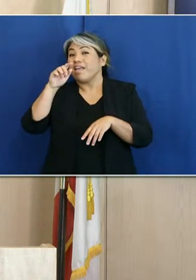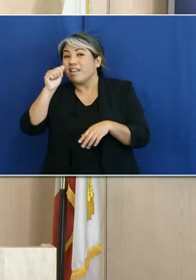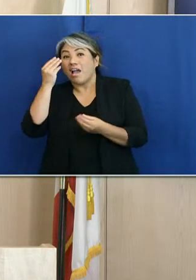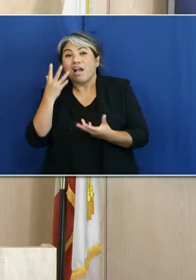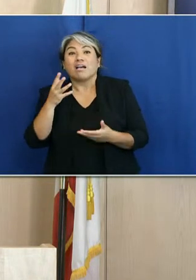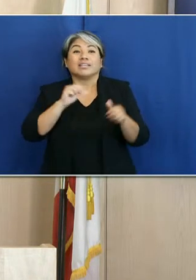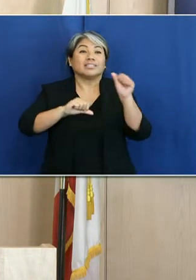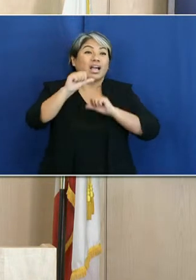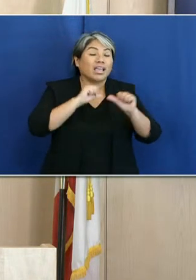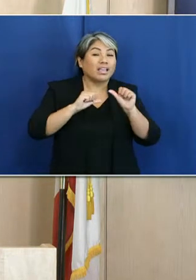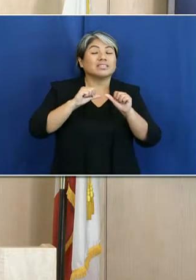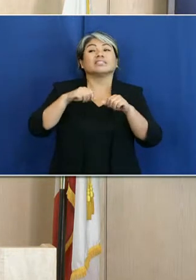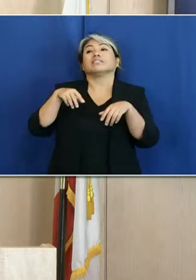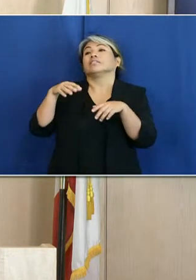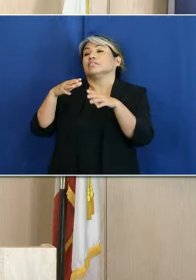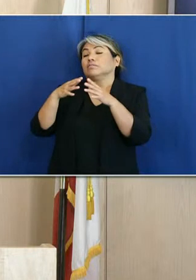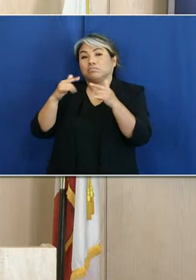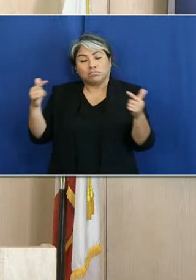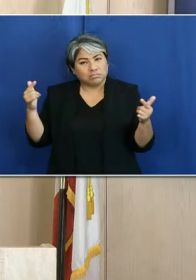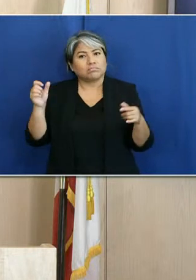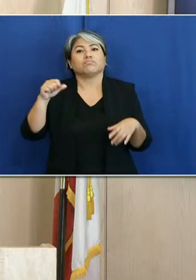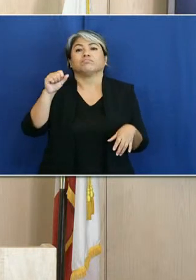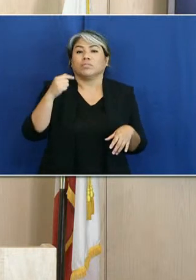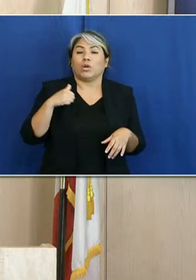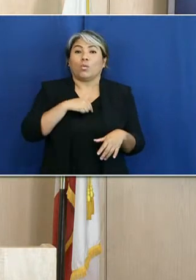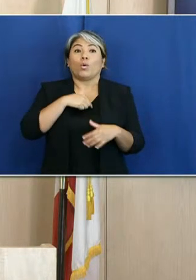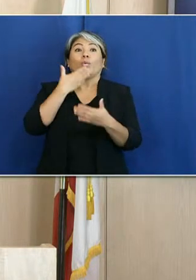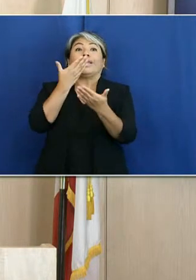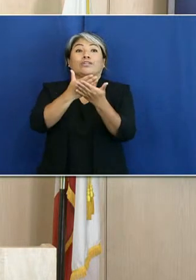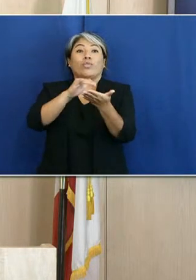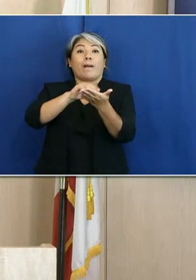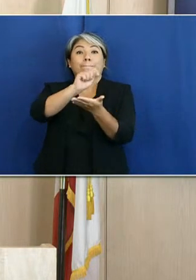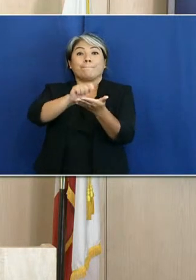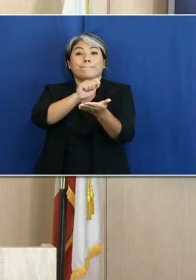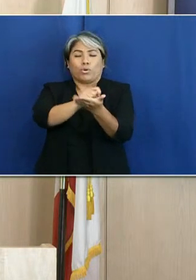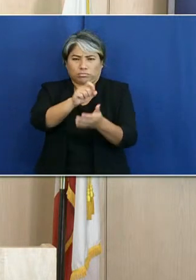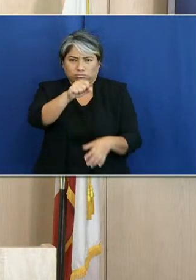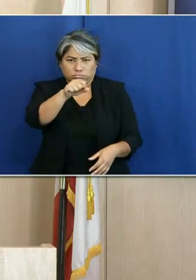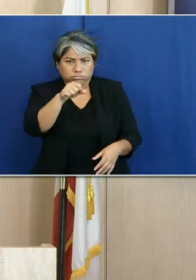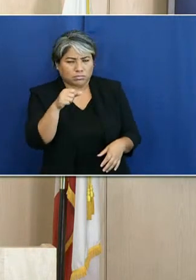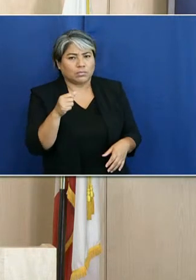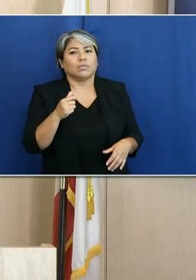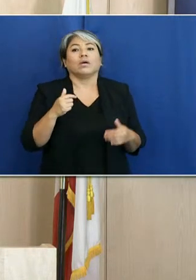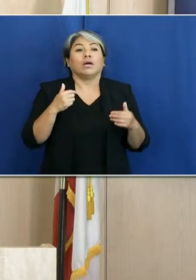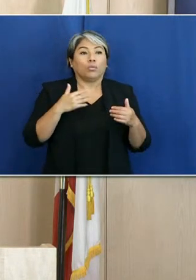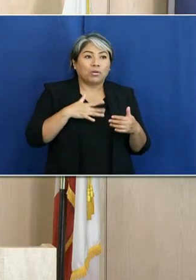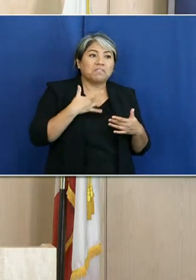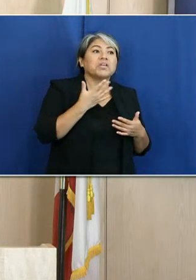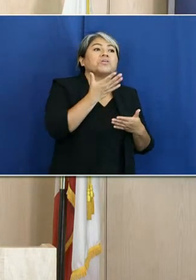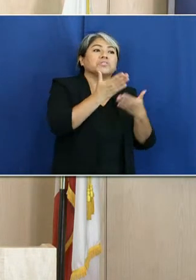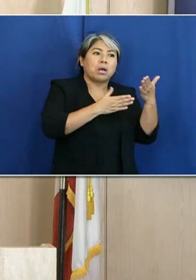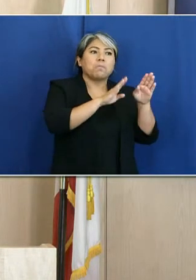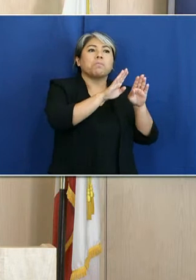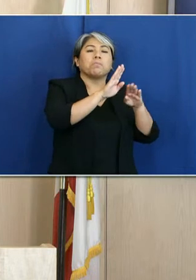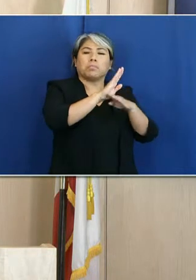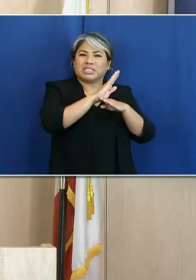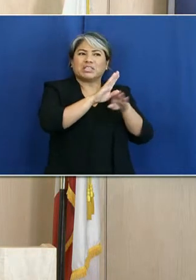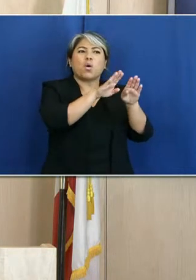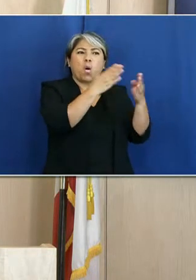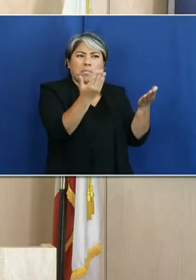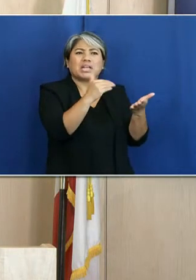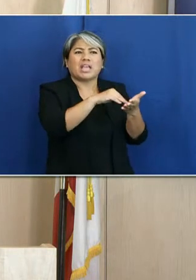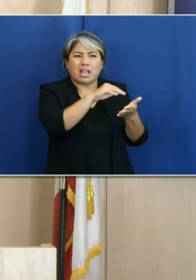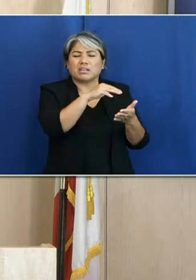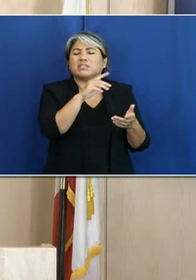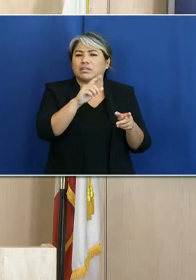health officials, when we get to that point, sure, we could almost certainly find some that we feel comfortable that we could reopen. But I don't think it would